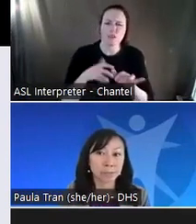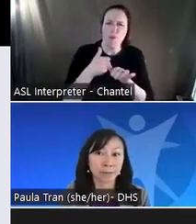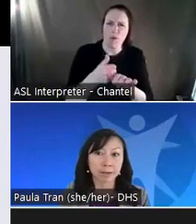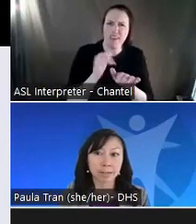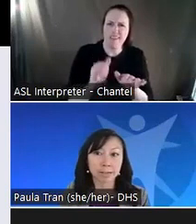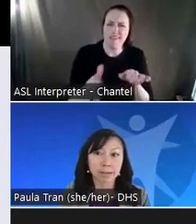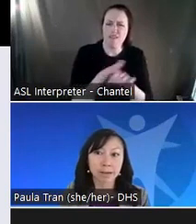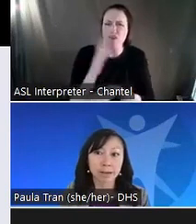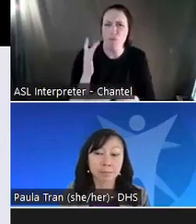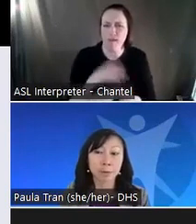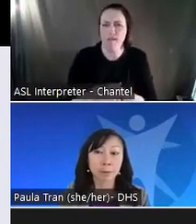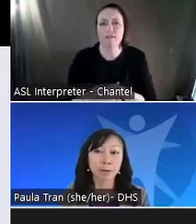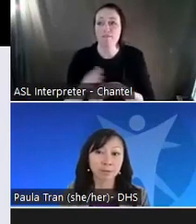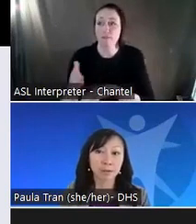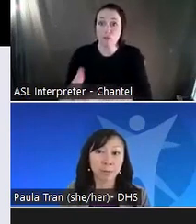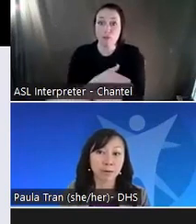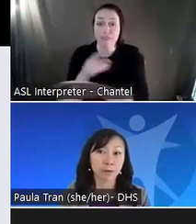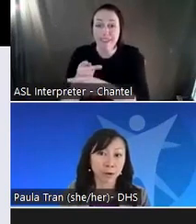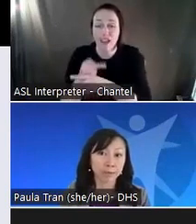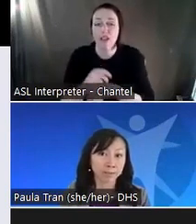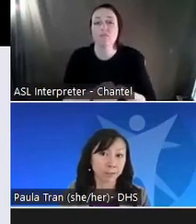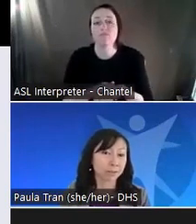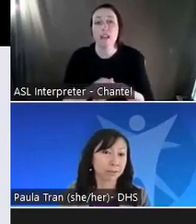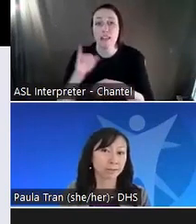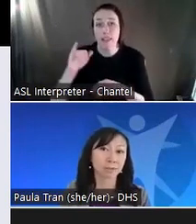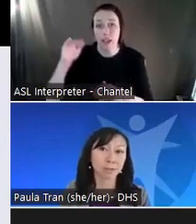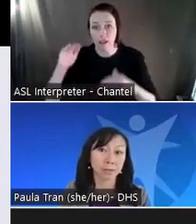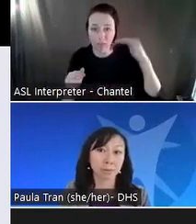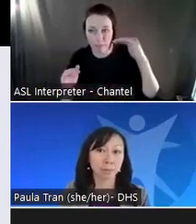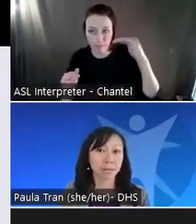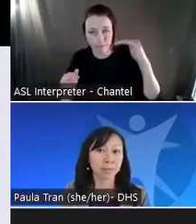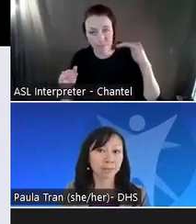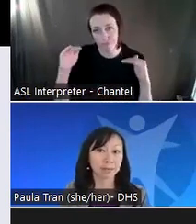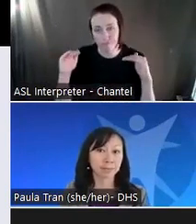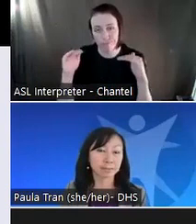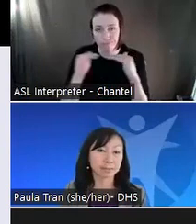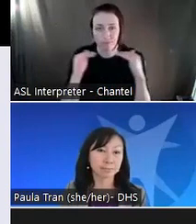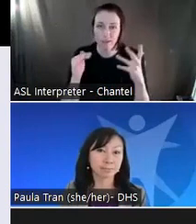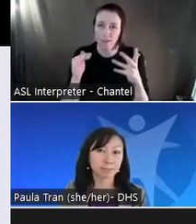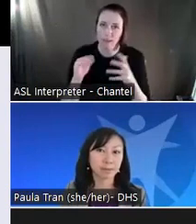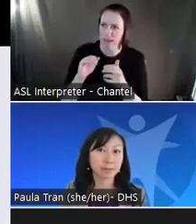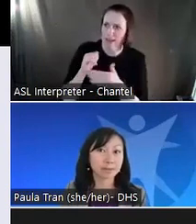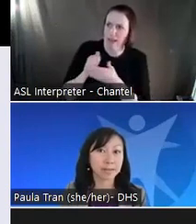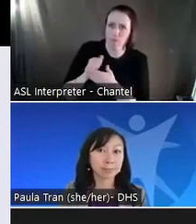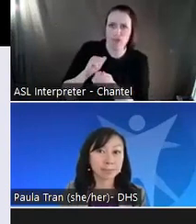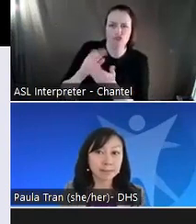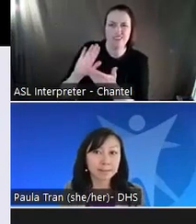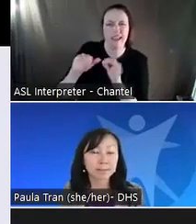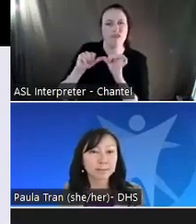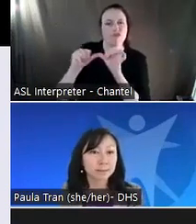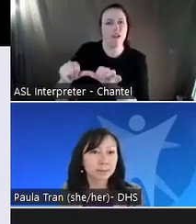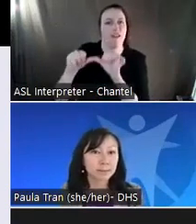reduce disparities in postpartum follow-up care for chronic conditions associated with mortality rates. Next slide,